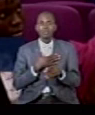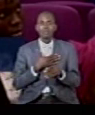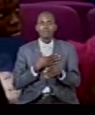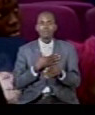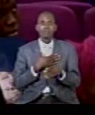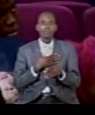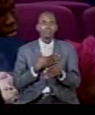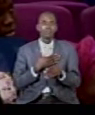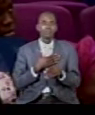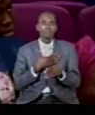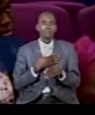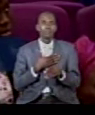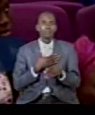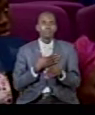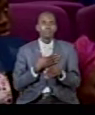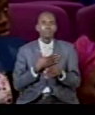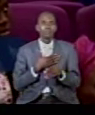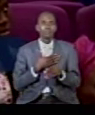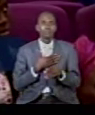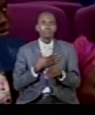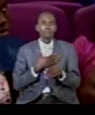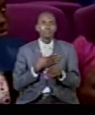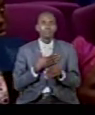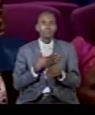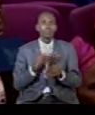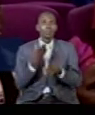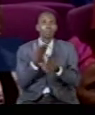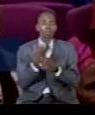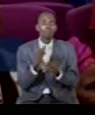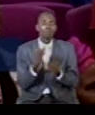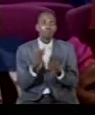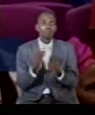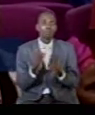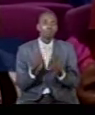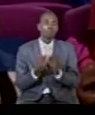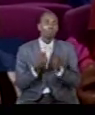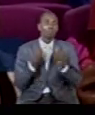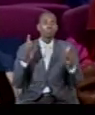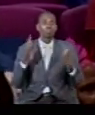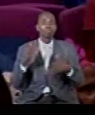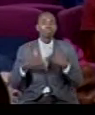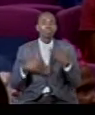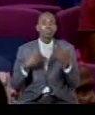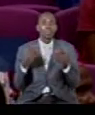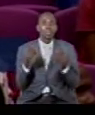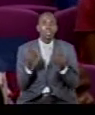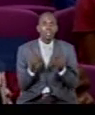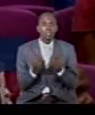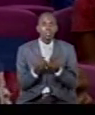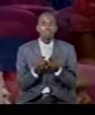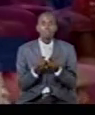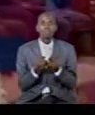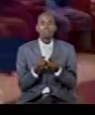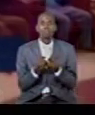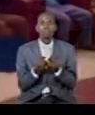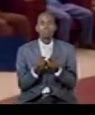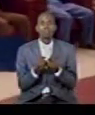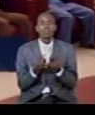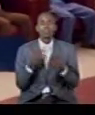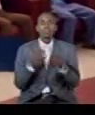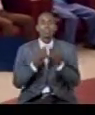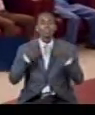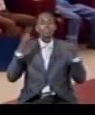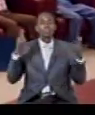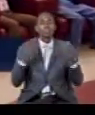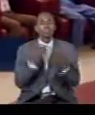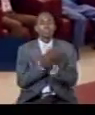spontaneously emit sparks of insurmountable joy. As God's boundless ocean of love